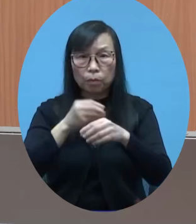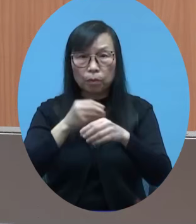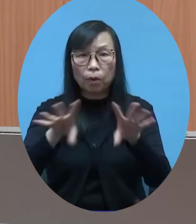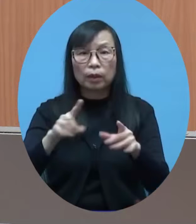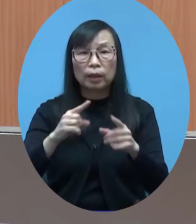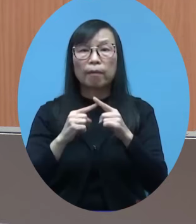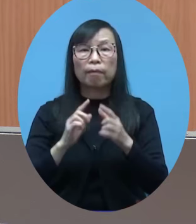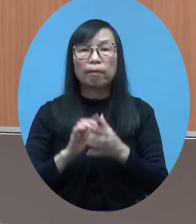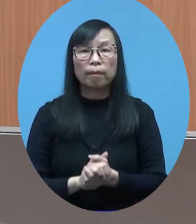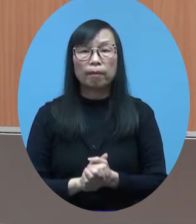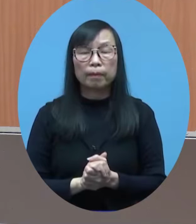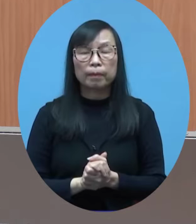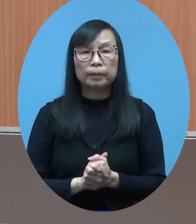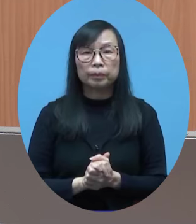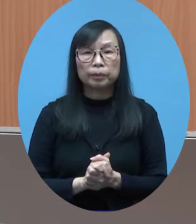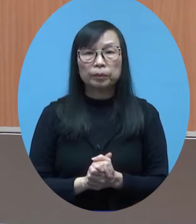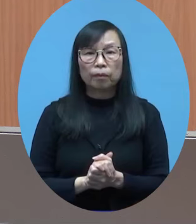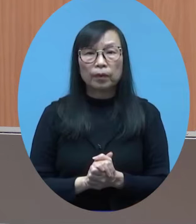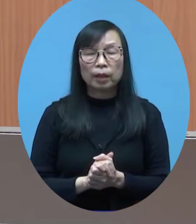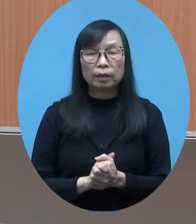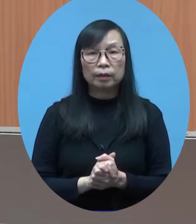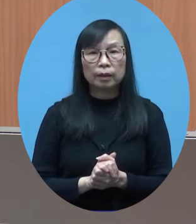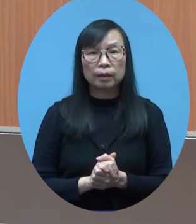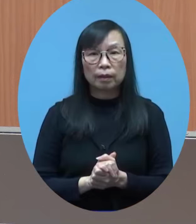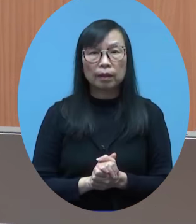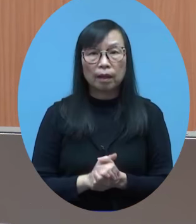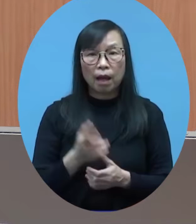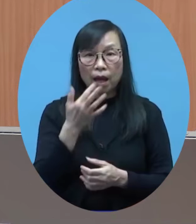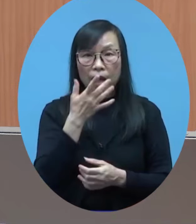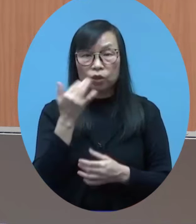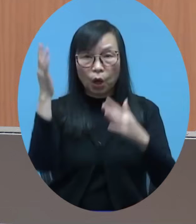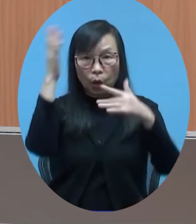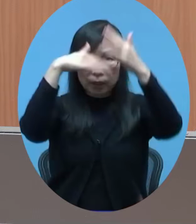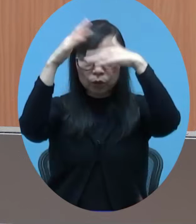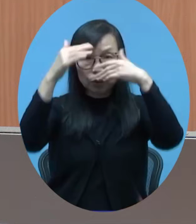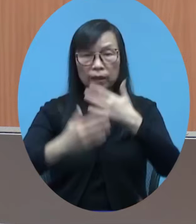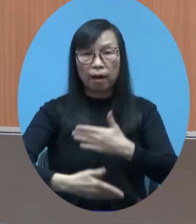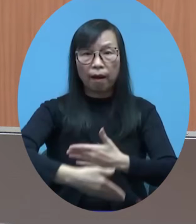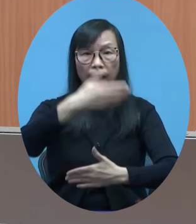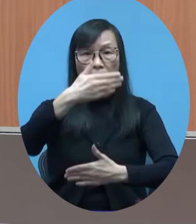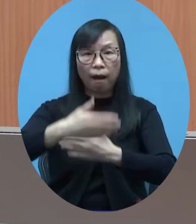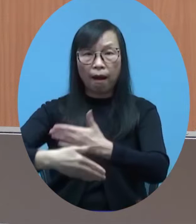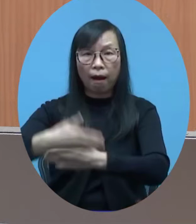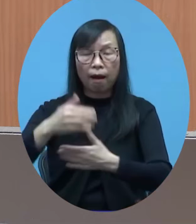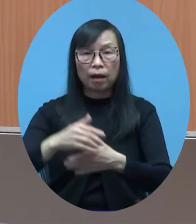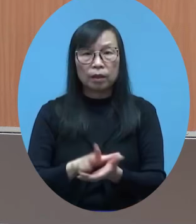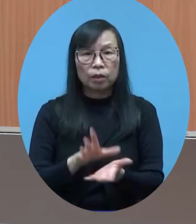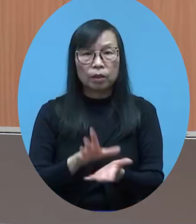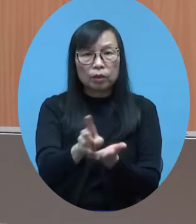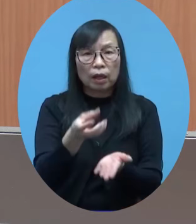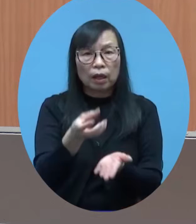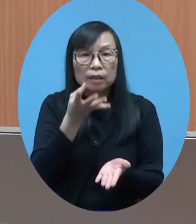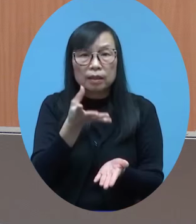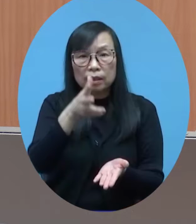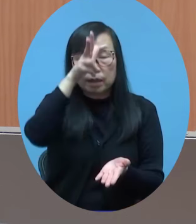Concerning the Choi Wan, the building in Choi Wan, I understand that the expert advised the government to do the